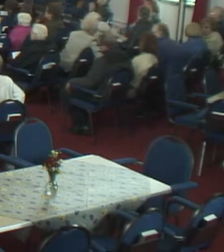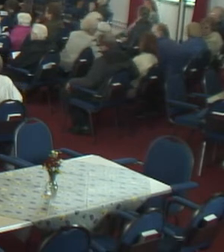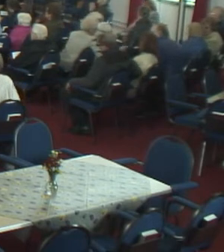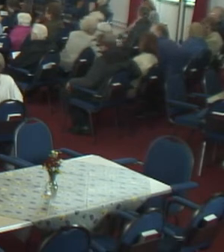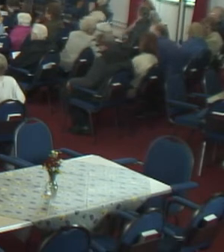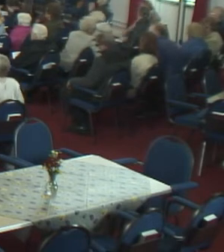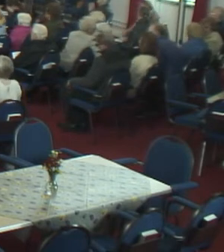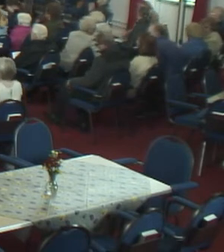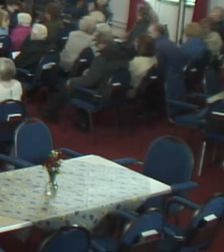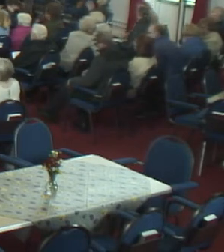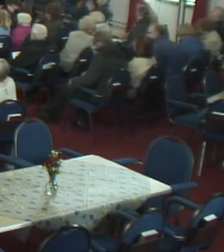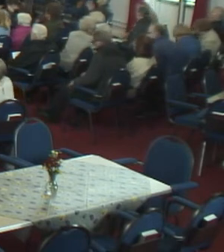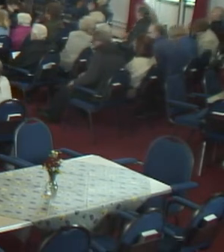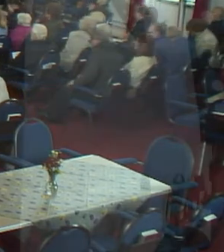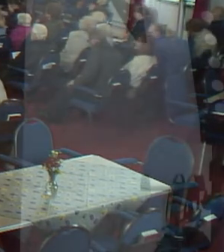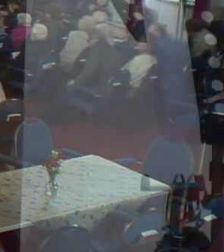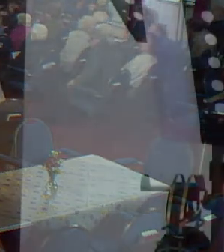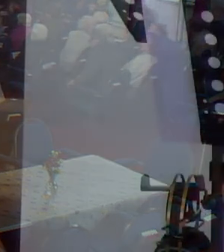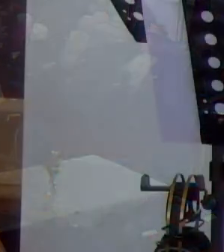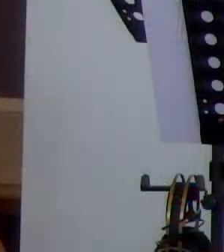Good morning.